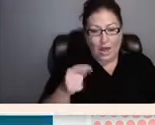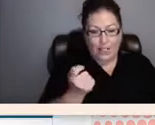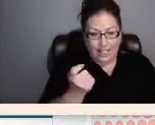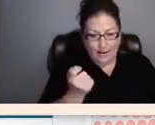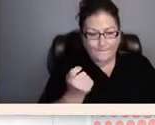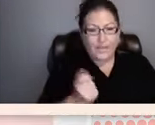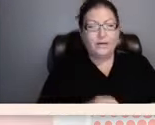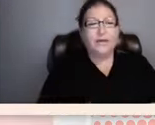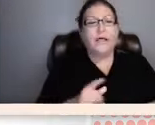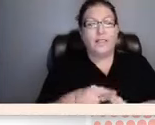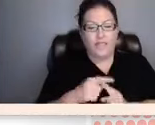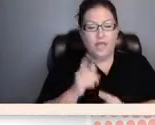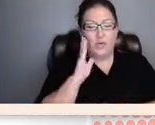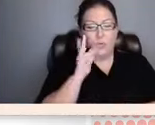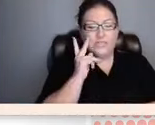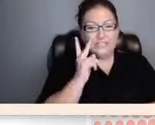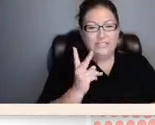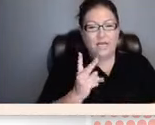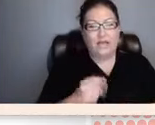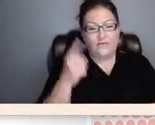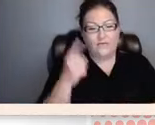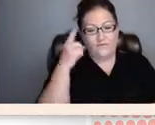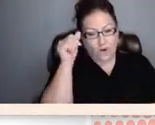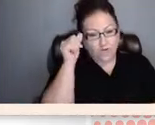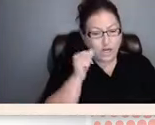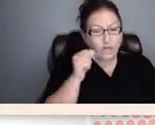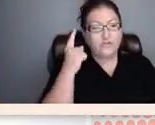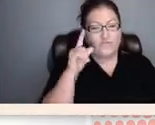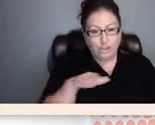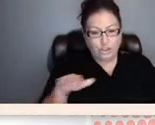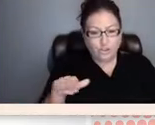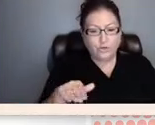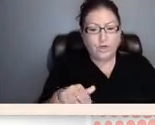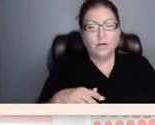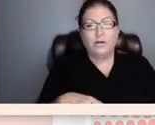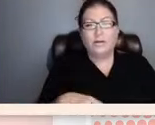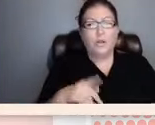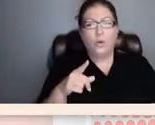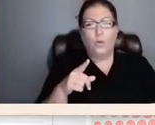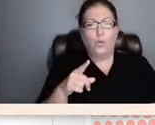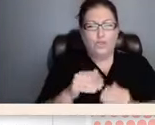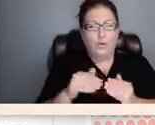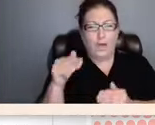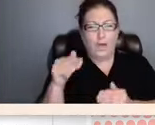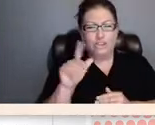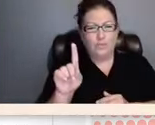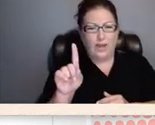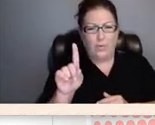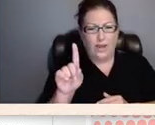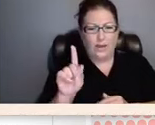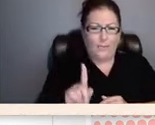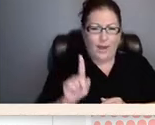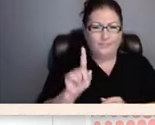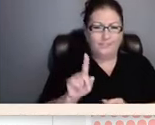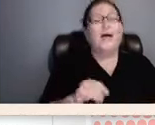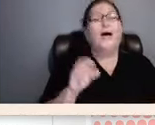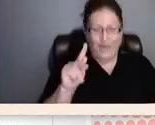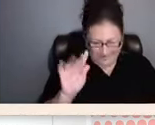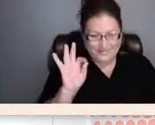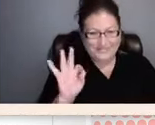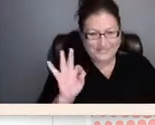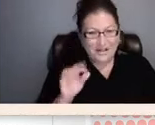will see four adults, four children. You went a little bit too far. Sorry. That's okay. Okay. So four